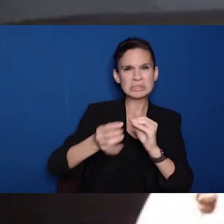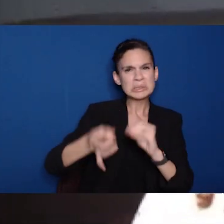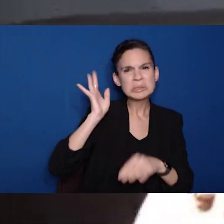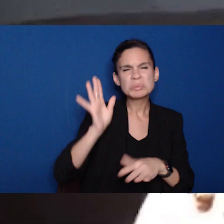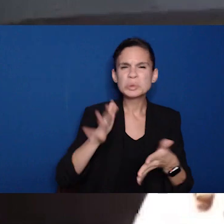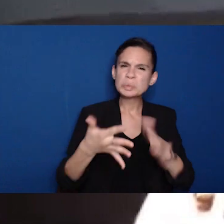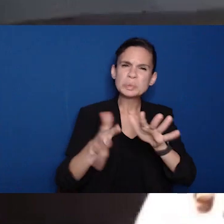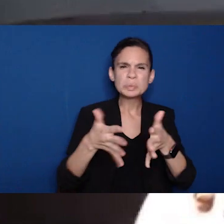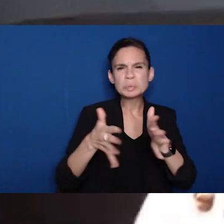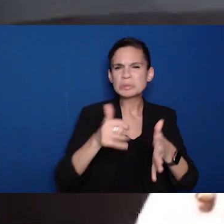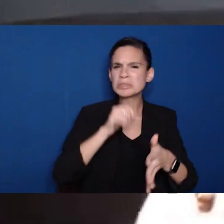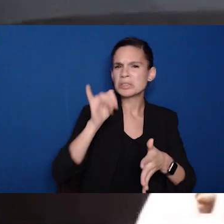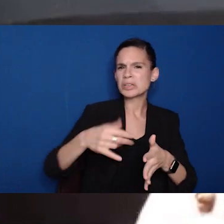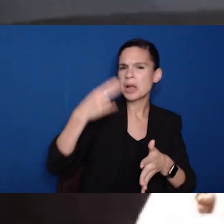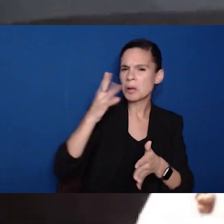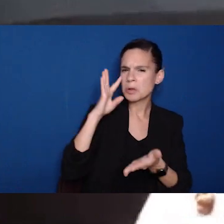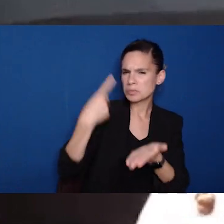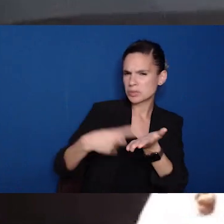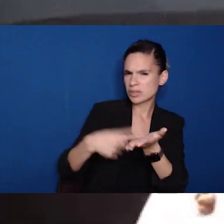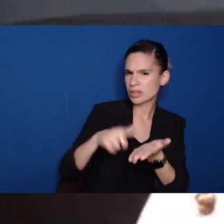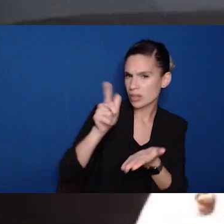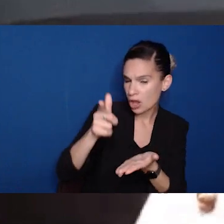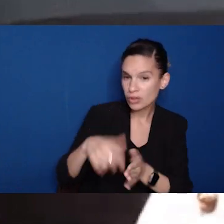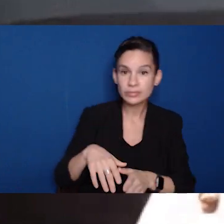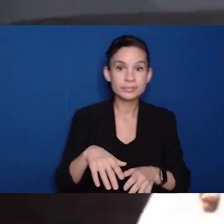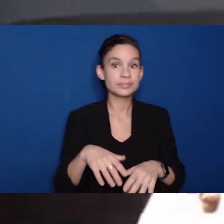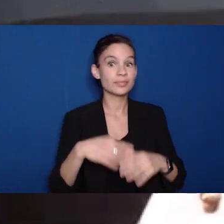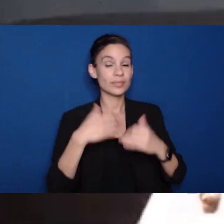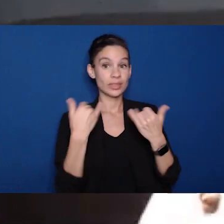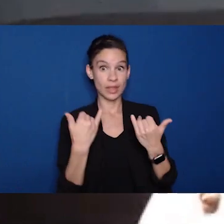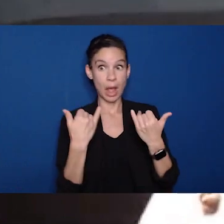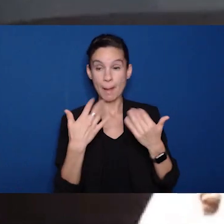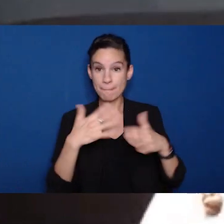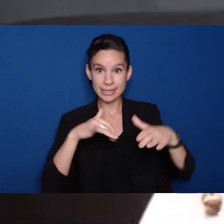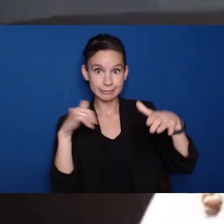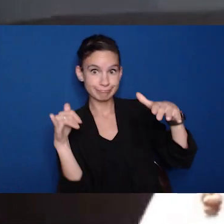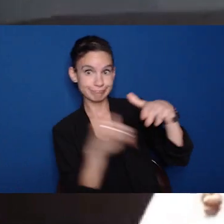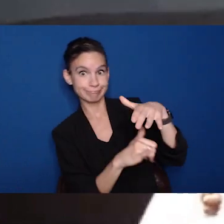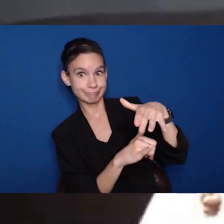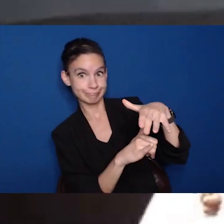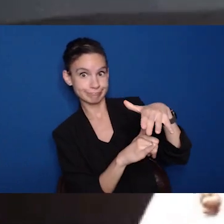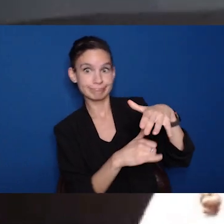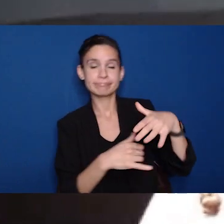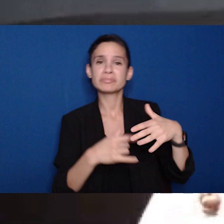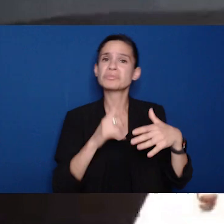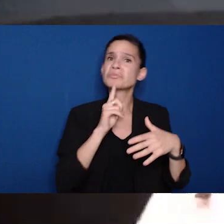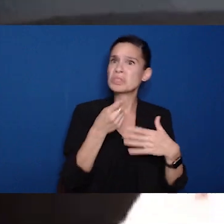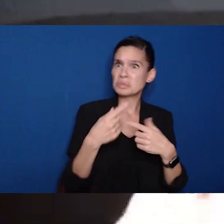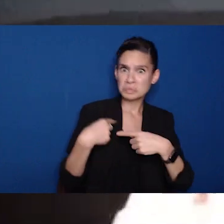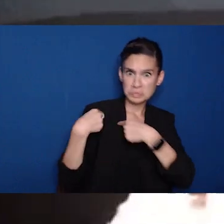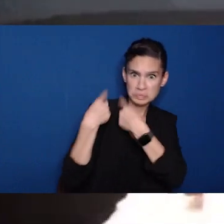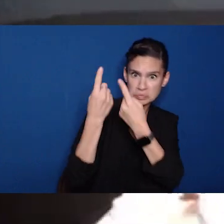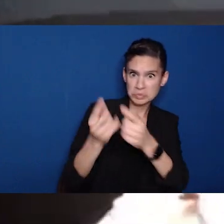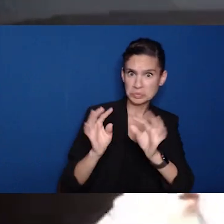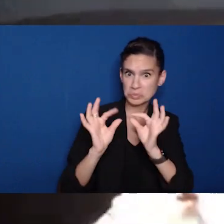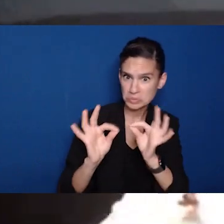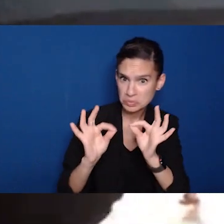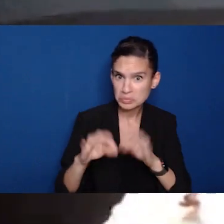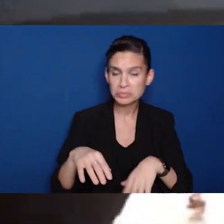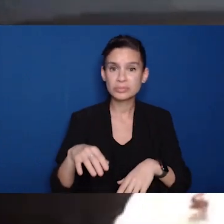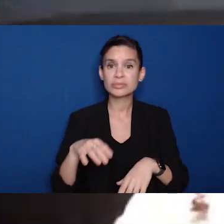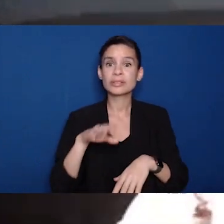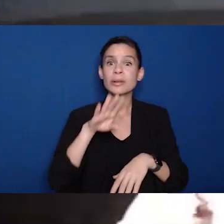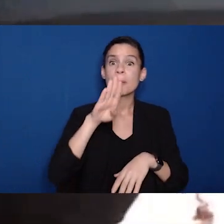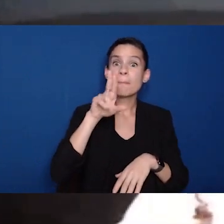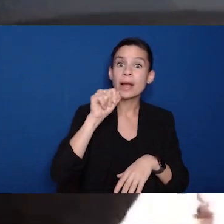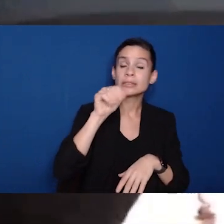that high. Which is, I'm sure, subject we'll get into in a moment. But it's really to say the lockdown has been successful overall. The only bus company that is